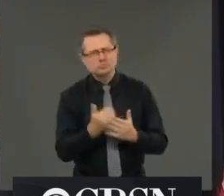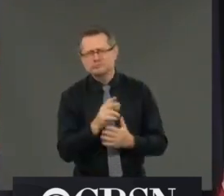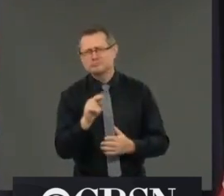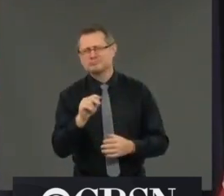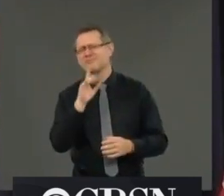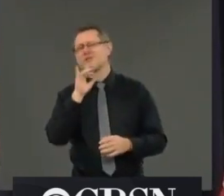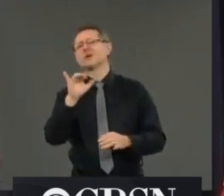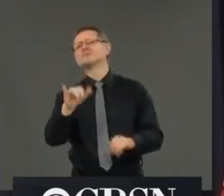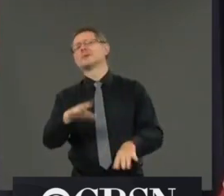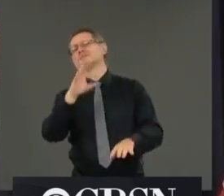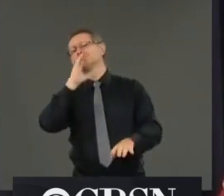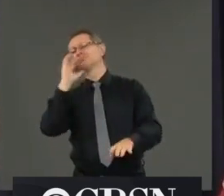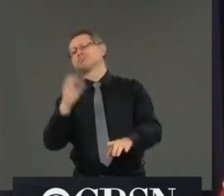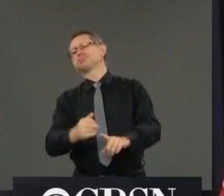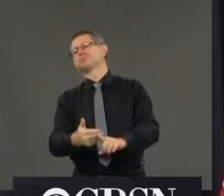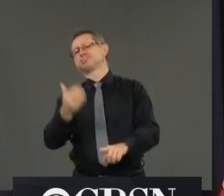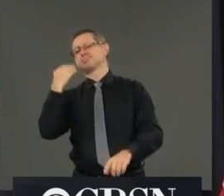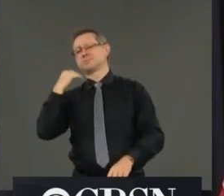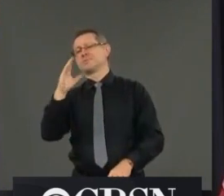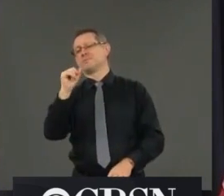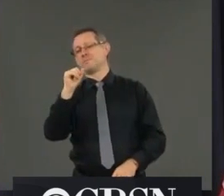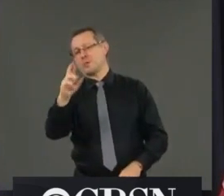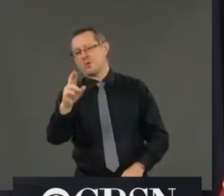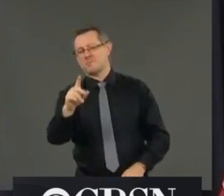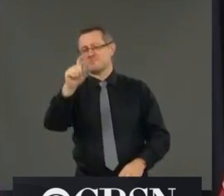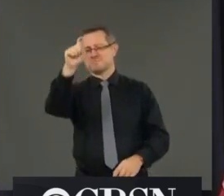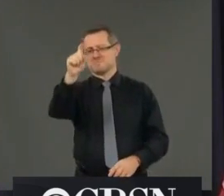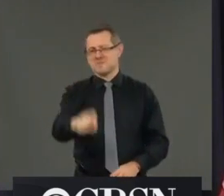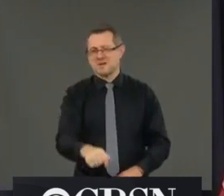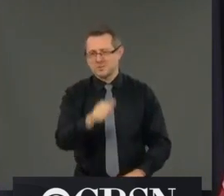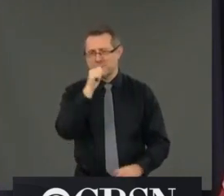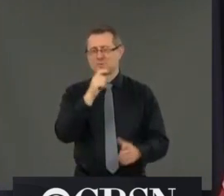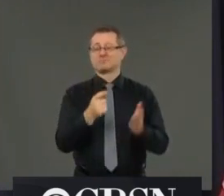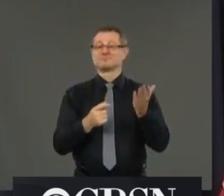to have food available, soups,